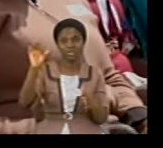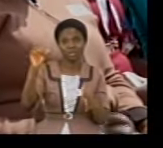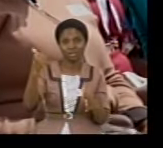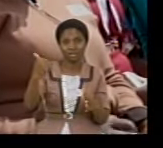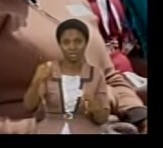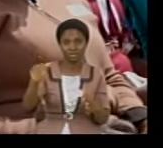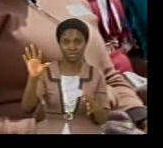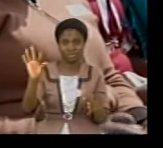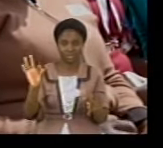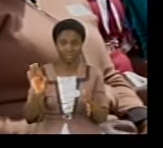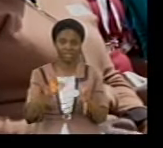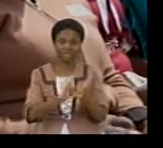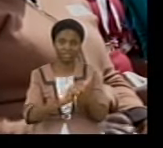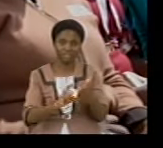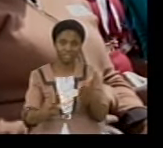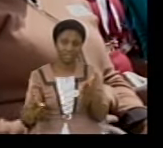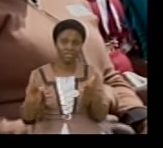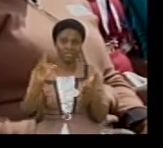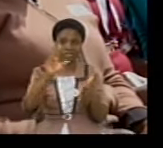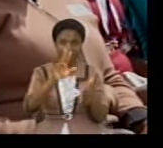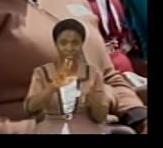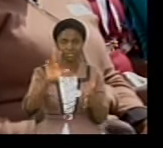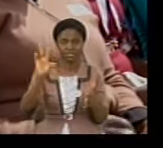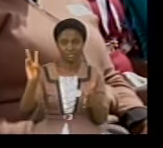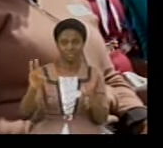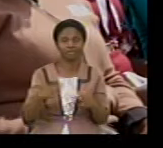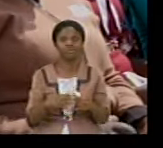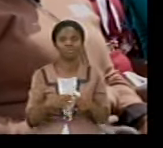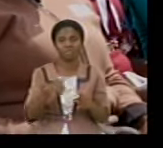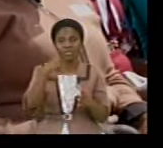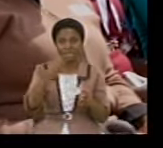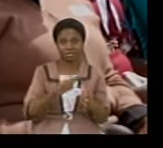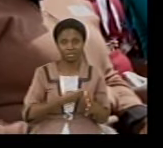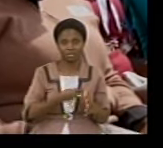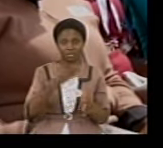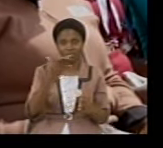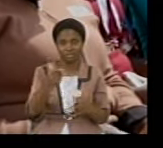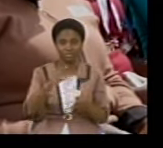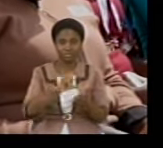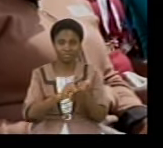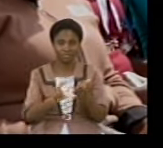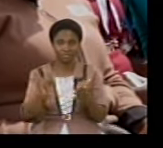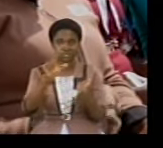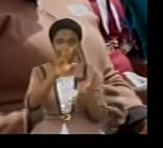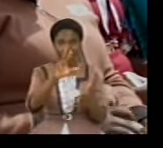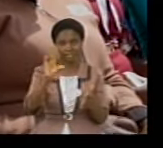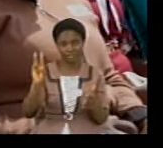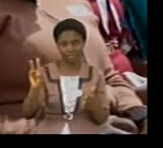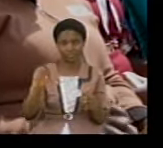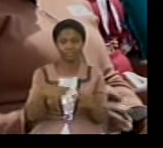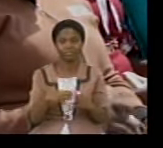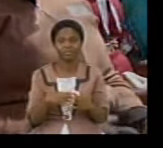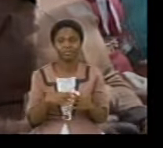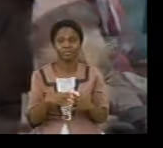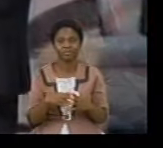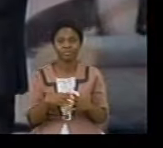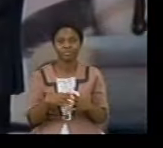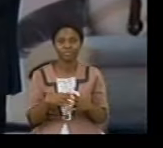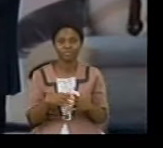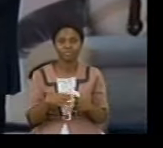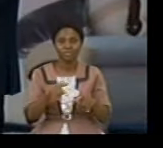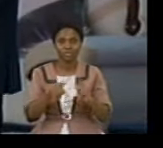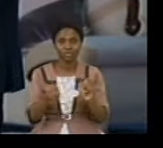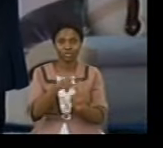reading from verse 37. It tells us in verse 37, and when he was